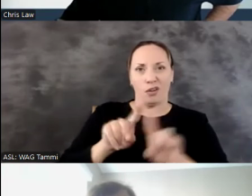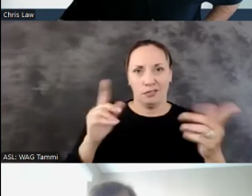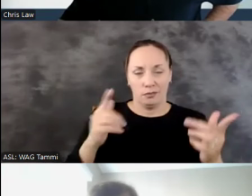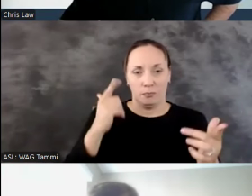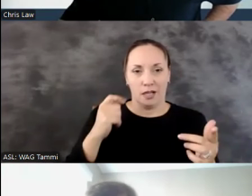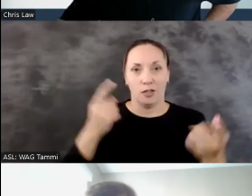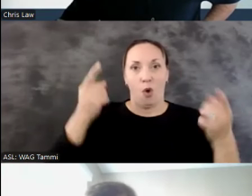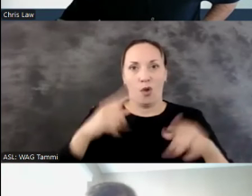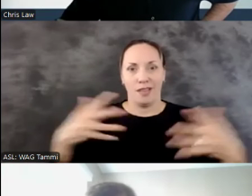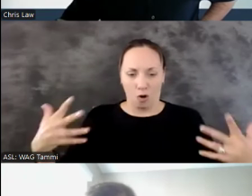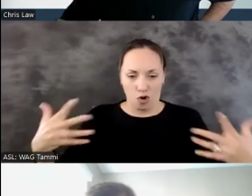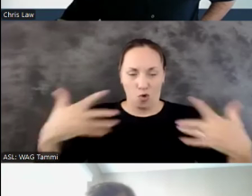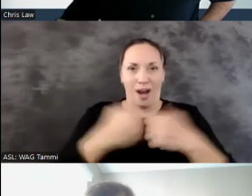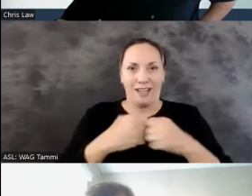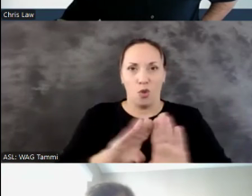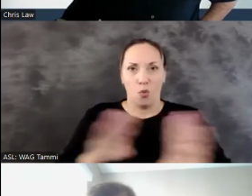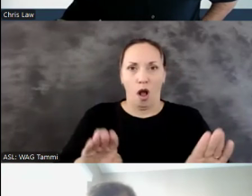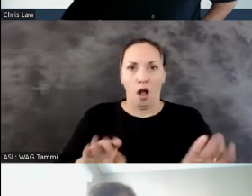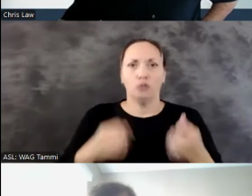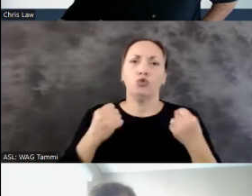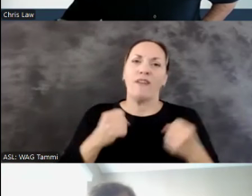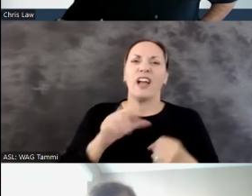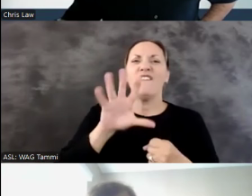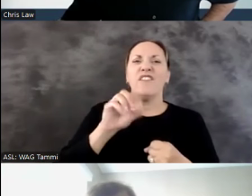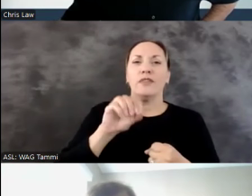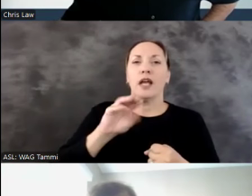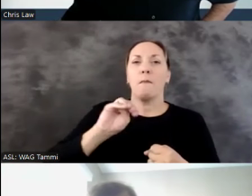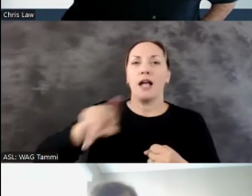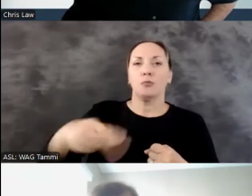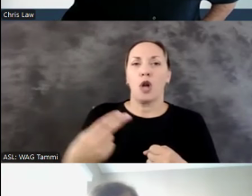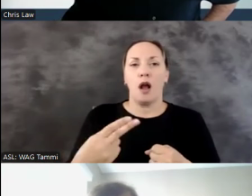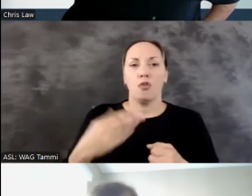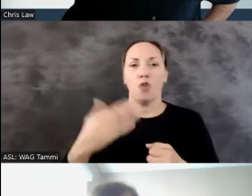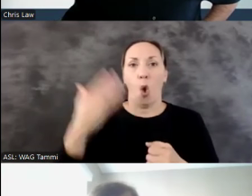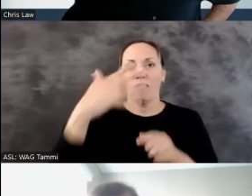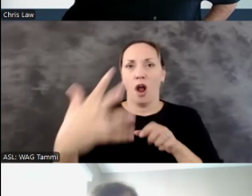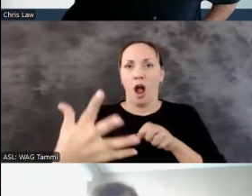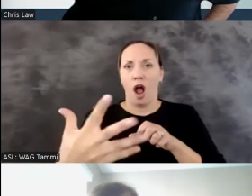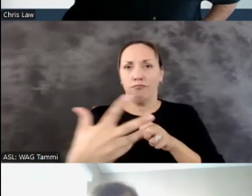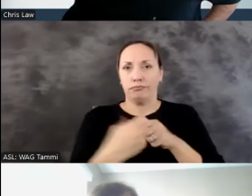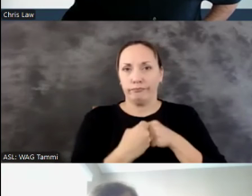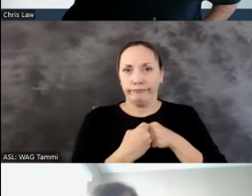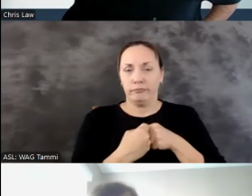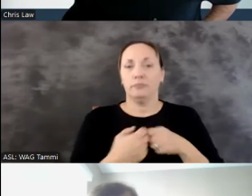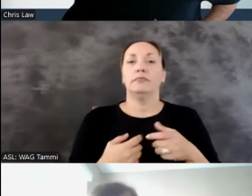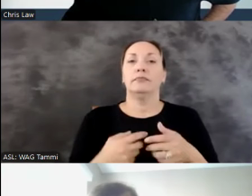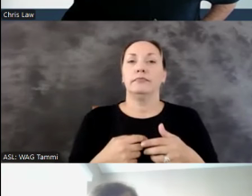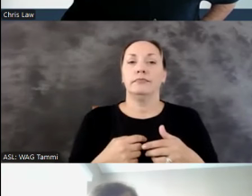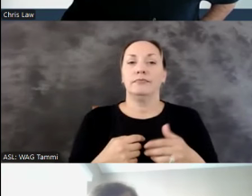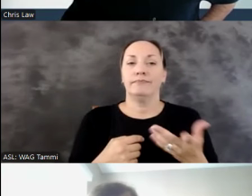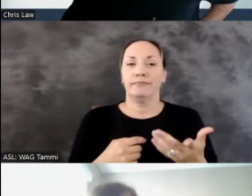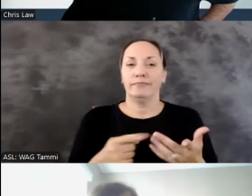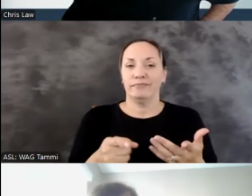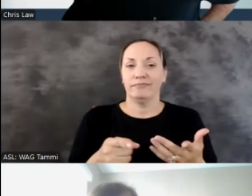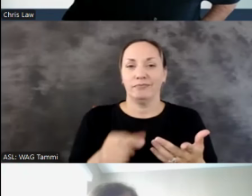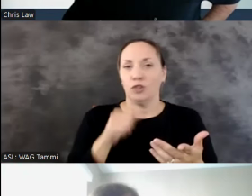when they crashed it into a wall at 50 miles an hour, the whole front end was pancaked in. Okay, no one's walking away from this